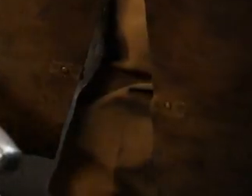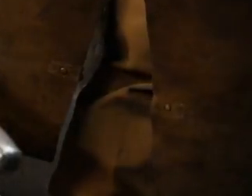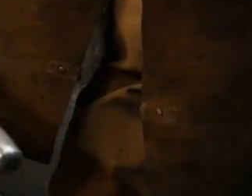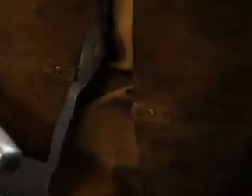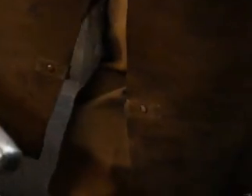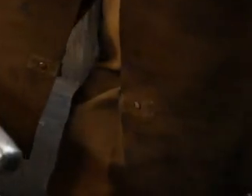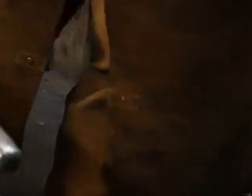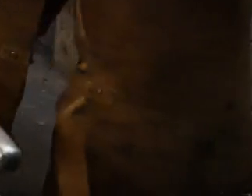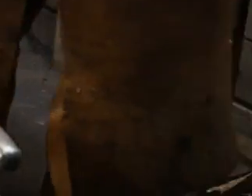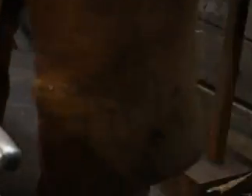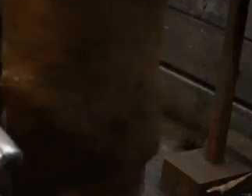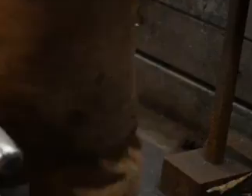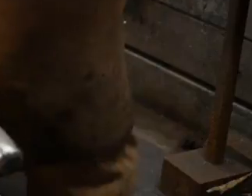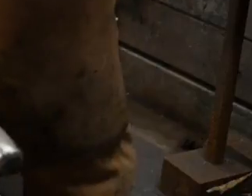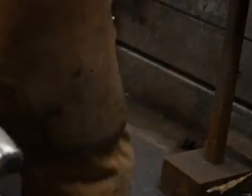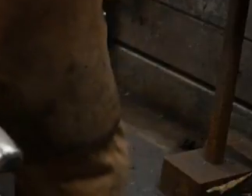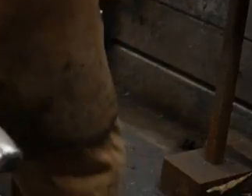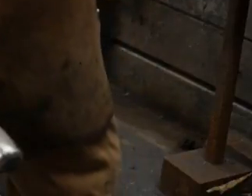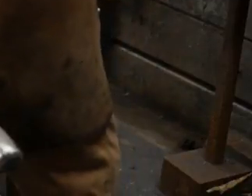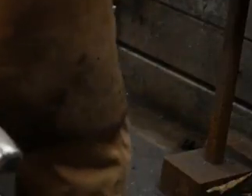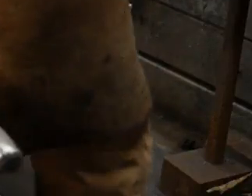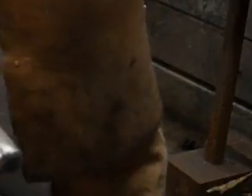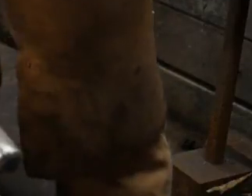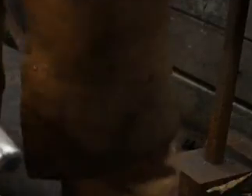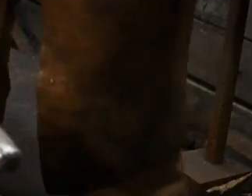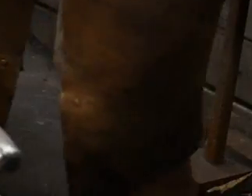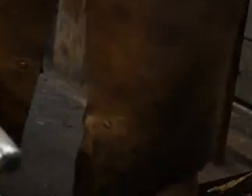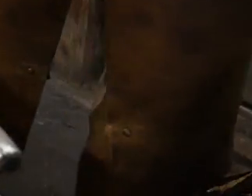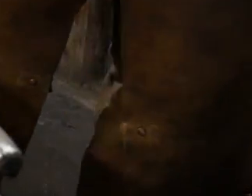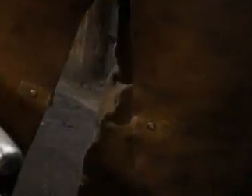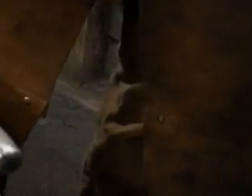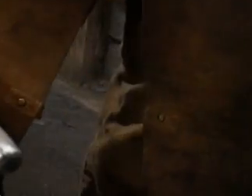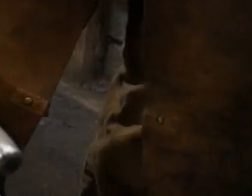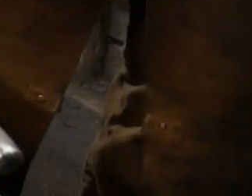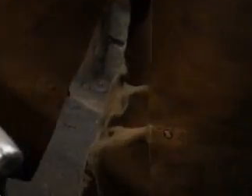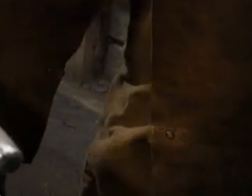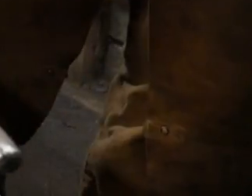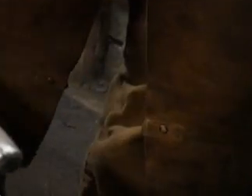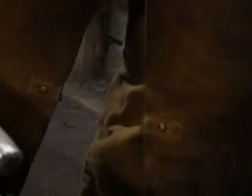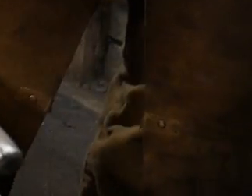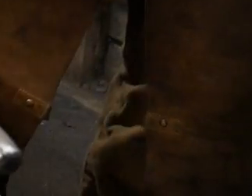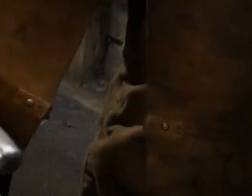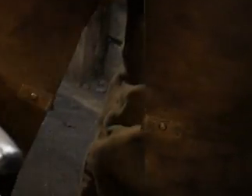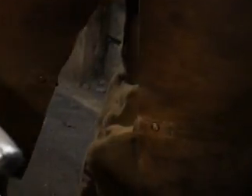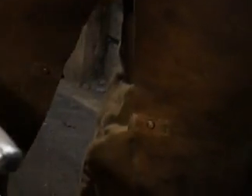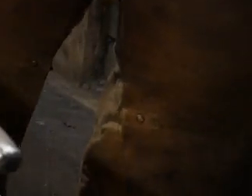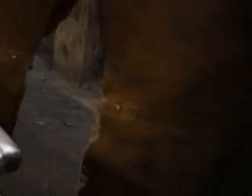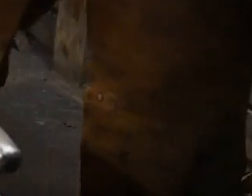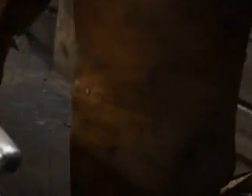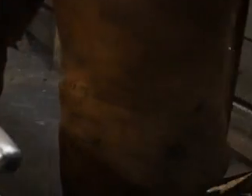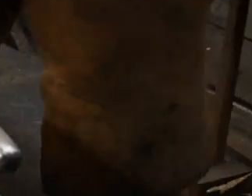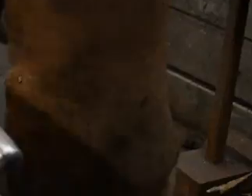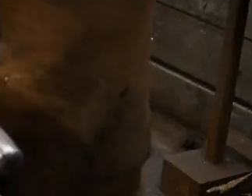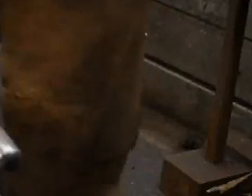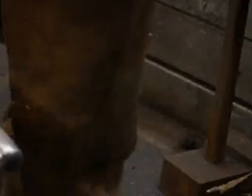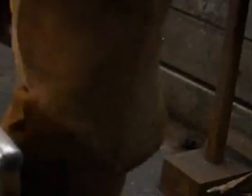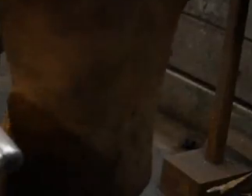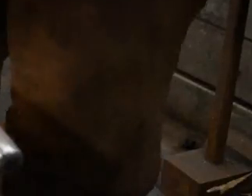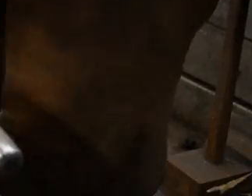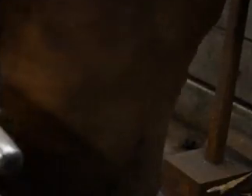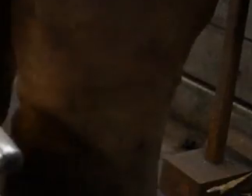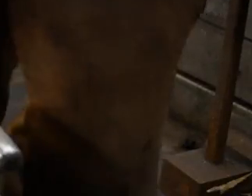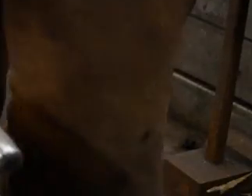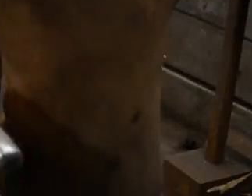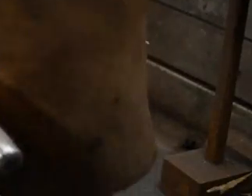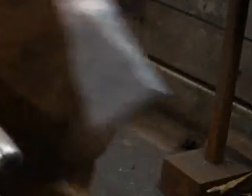guess. Still not there. We're getting there, though. Eric Seegers, can I see the end of the round bar?